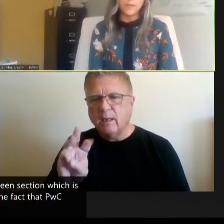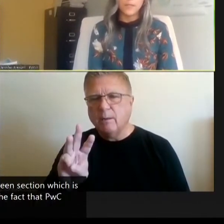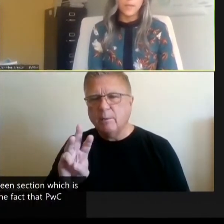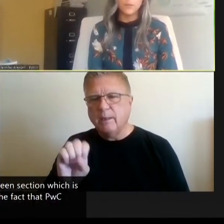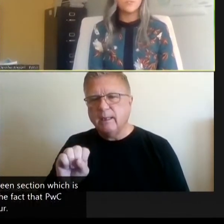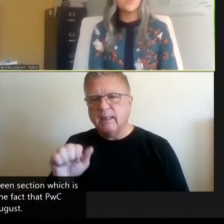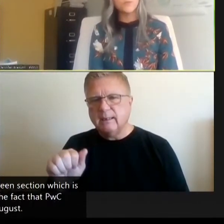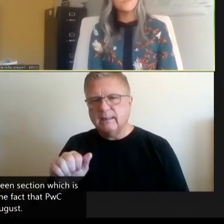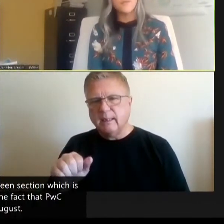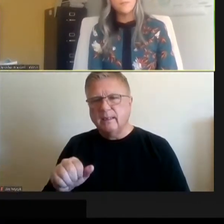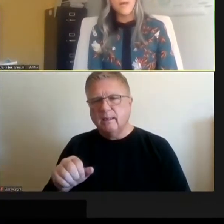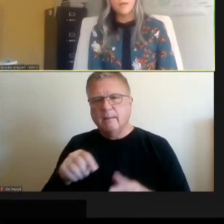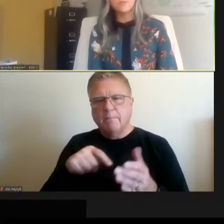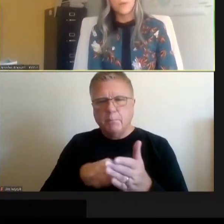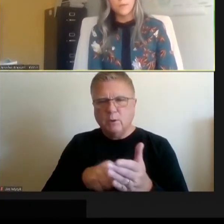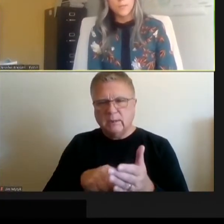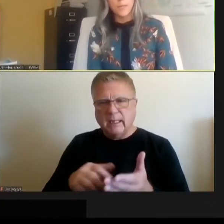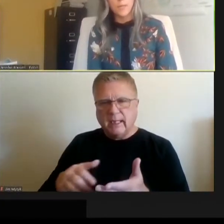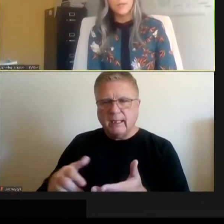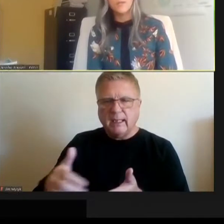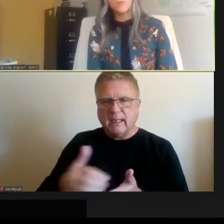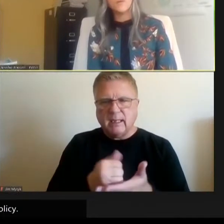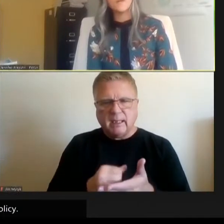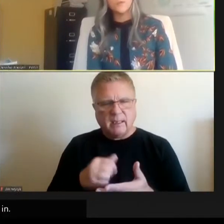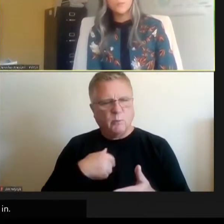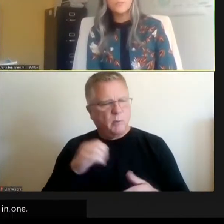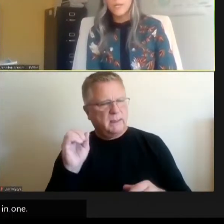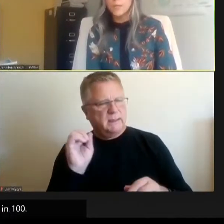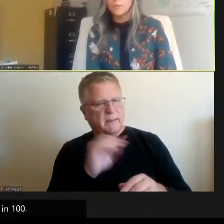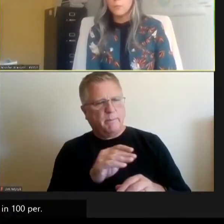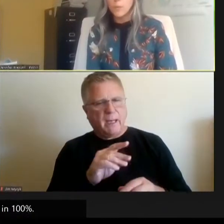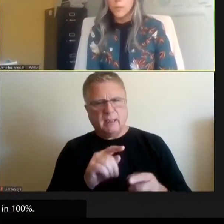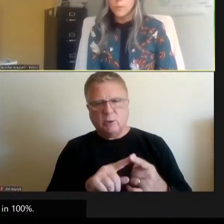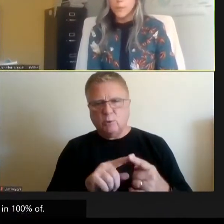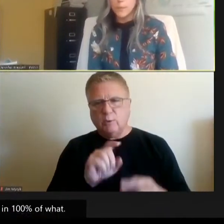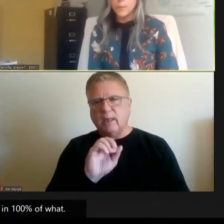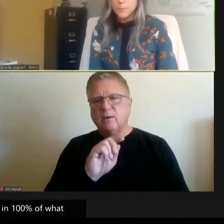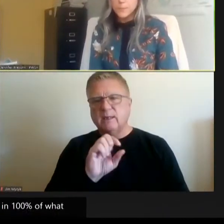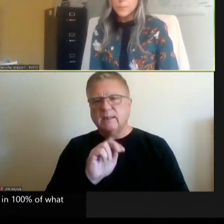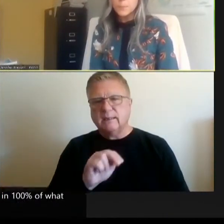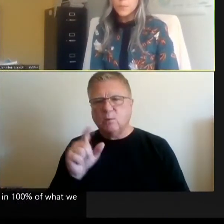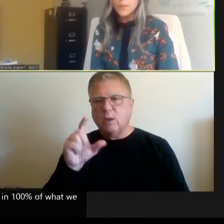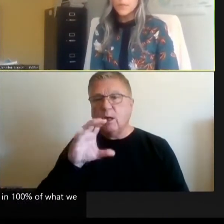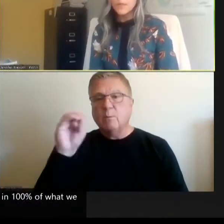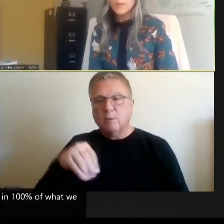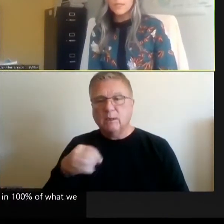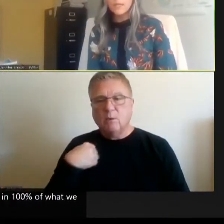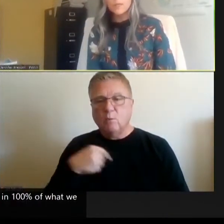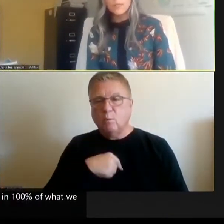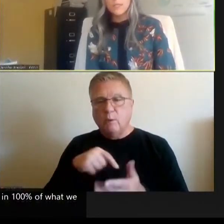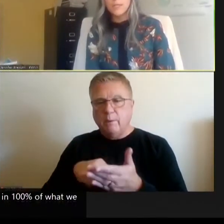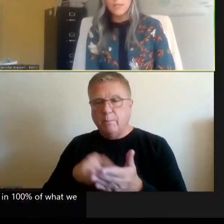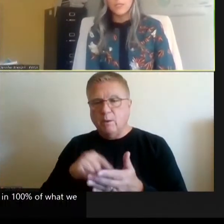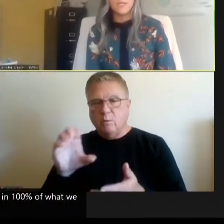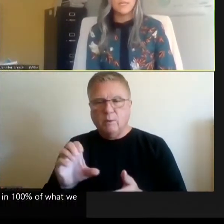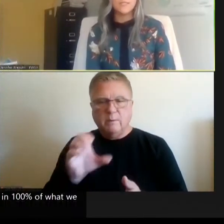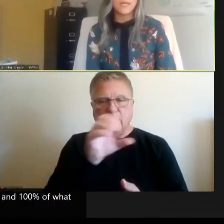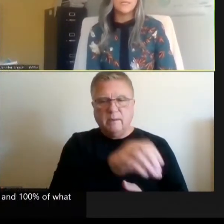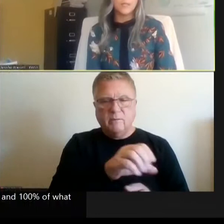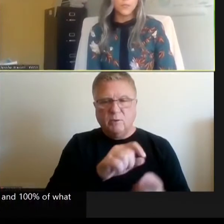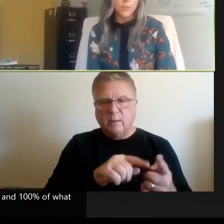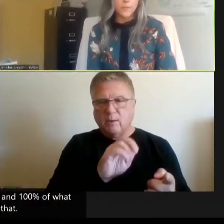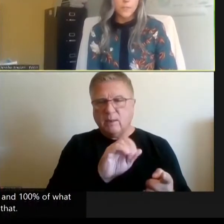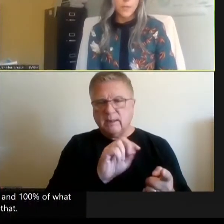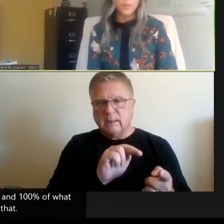of ALCOSAN, and we do remit back to ALCOSAN 100% of what we bill. The next largest section is